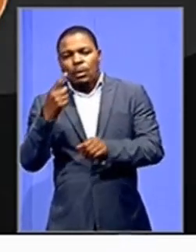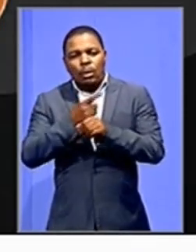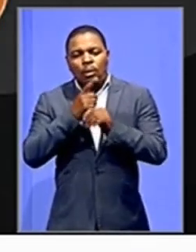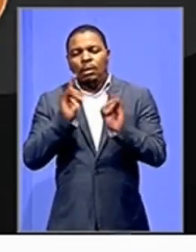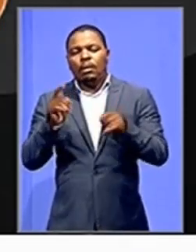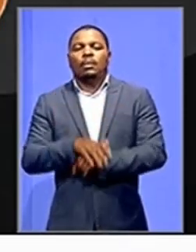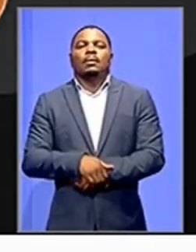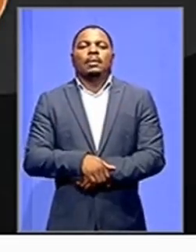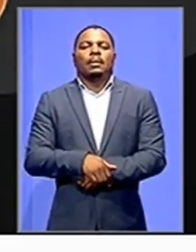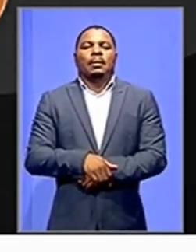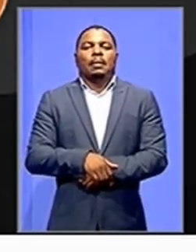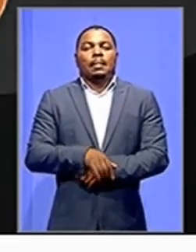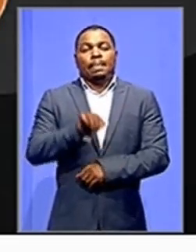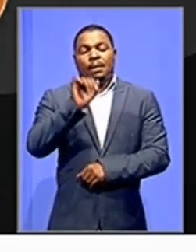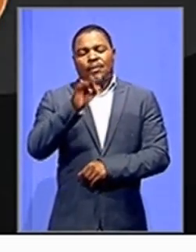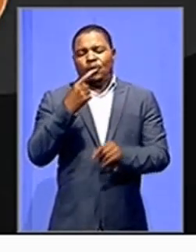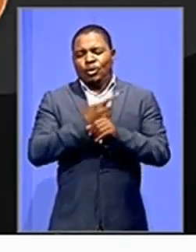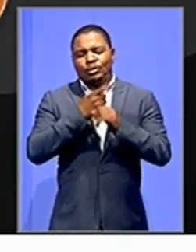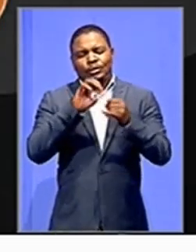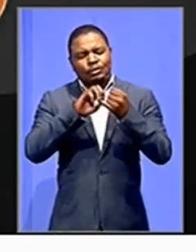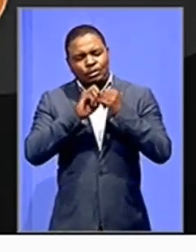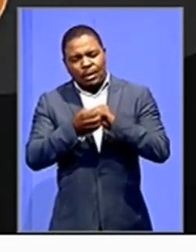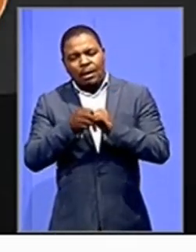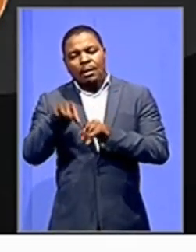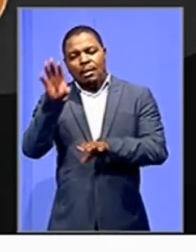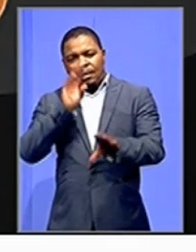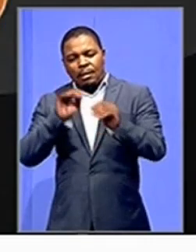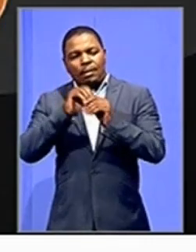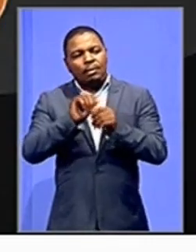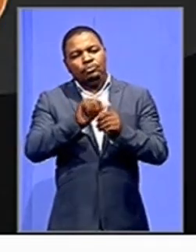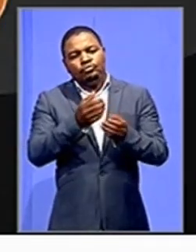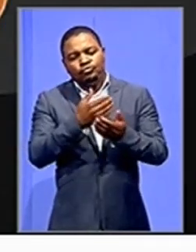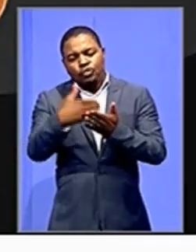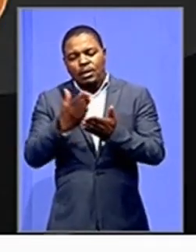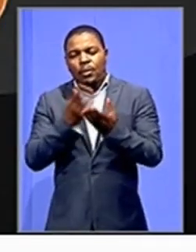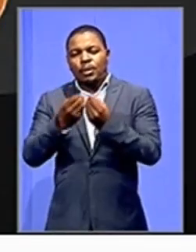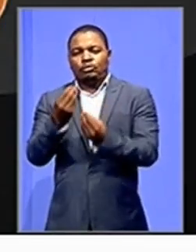that, there was just something that we would always try and pass knowledge on to us